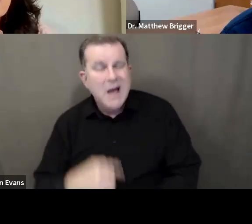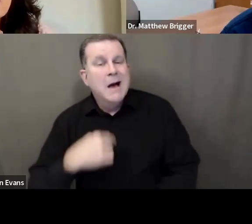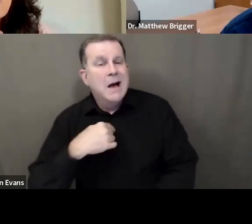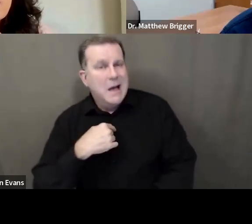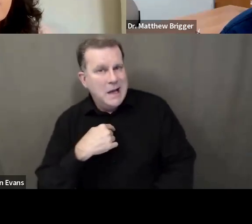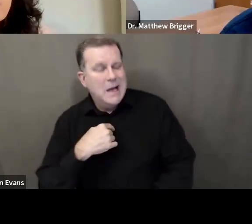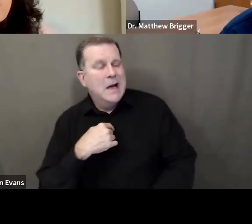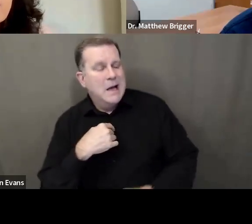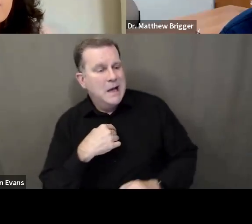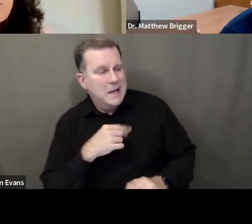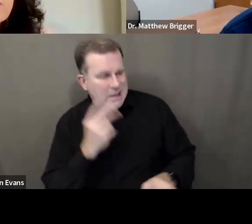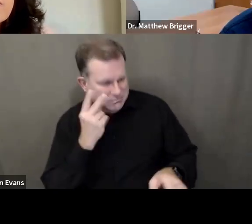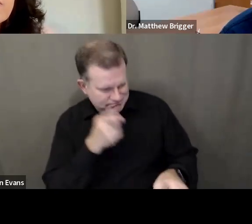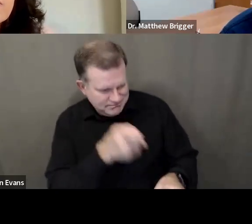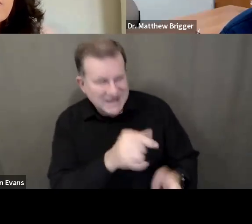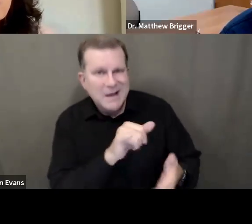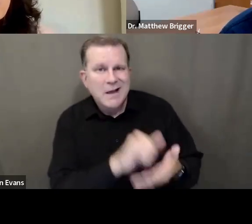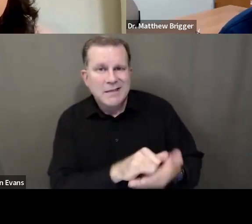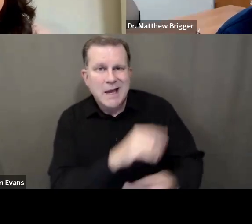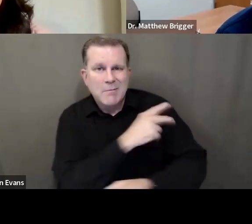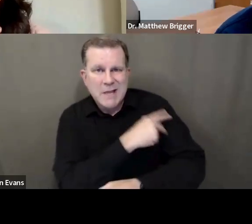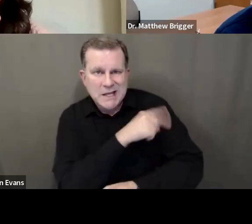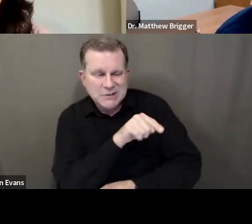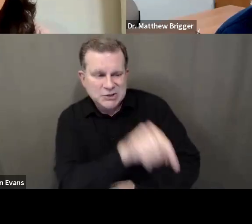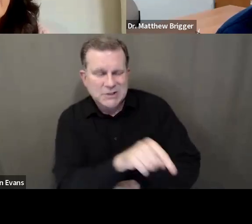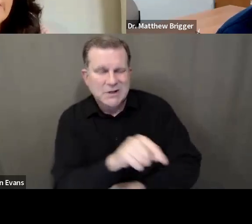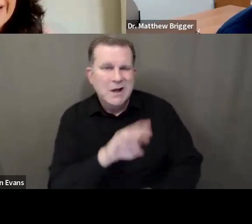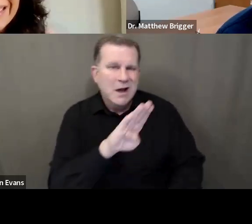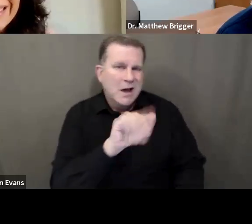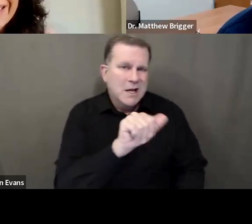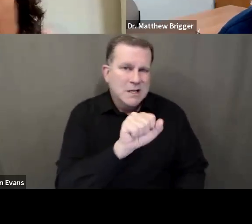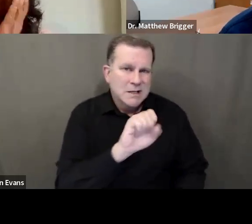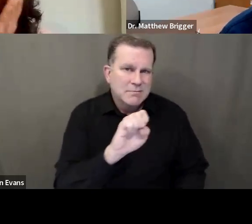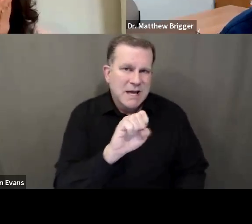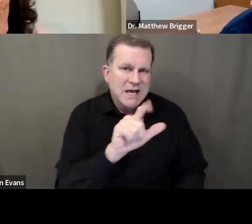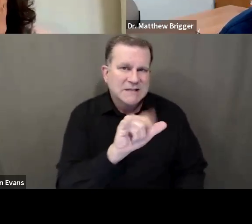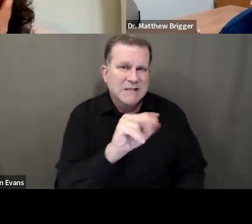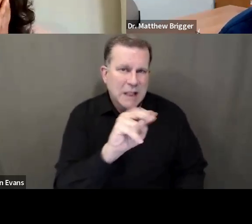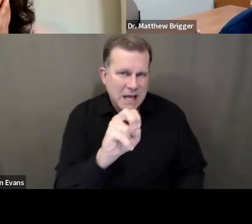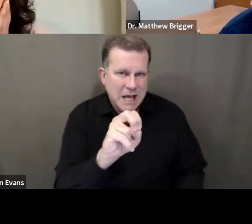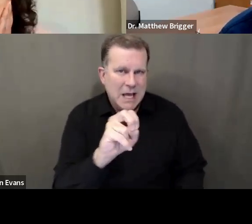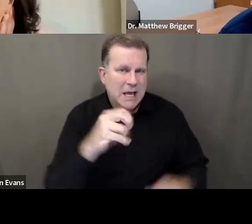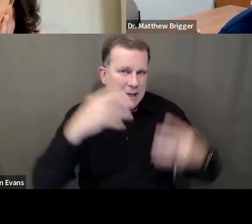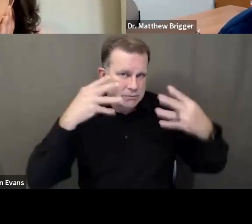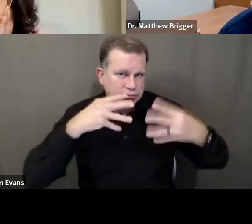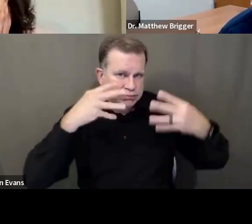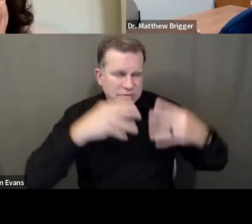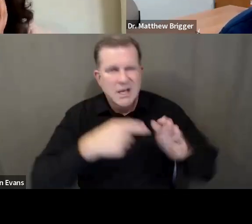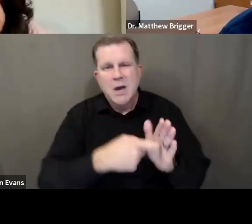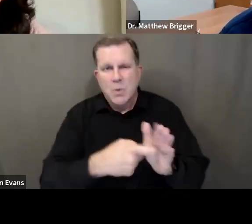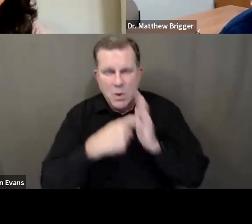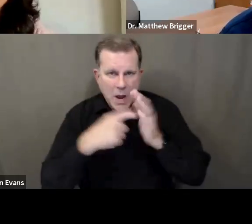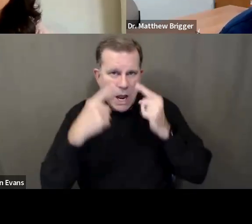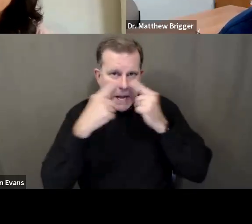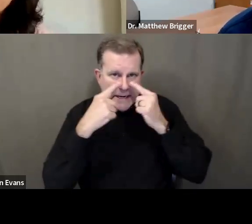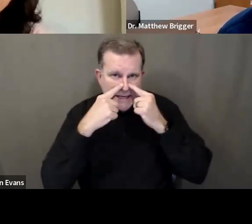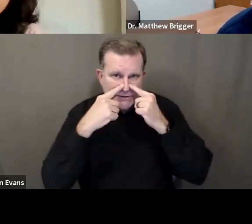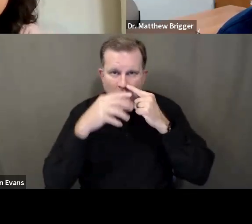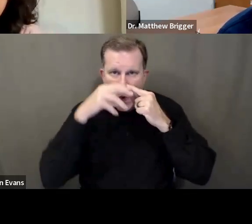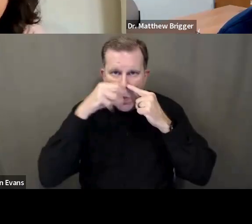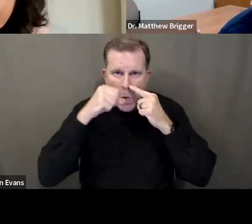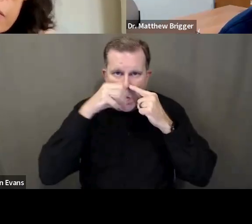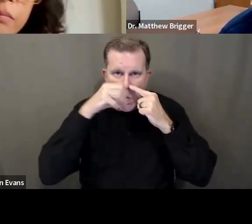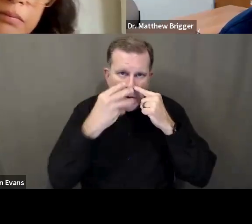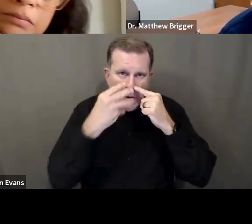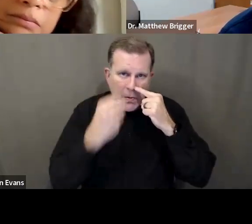has a baseline secretions requiring nasal suctioning, and this has improved, and this is